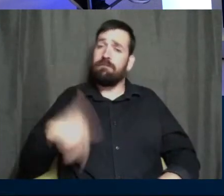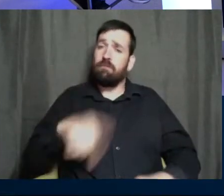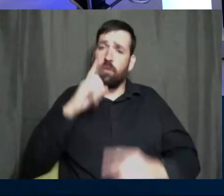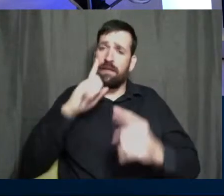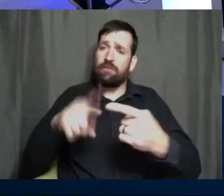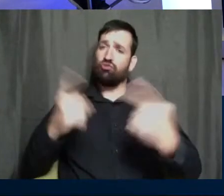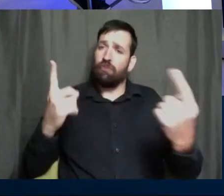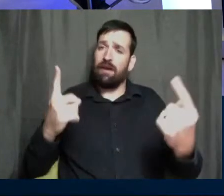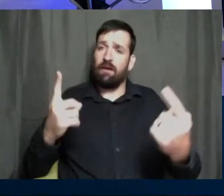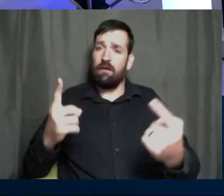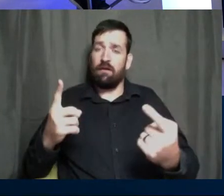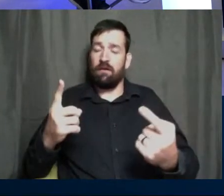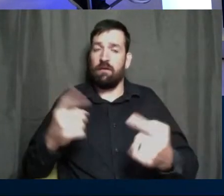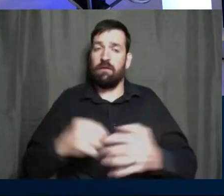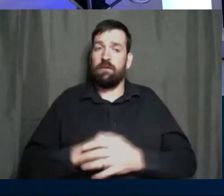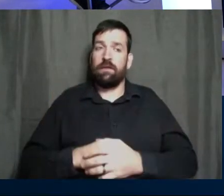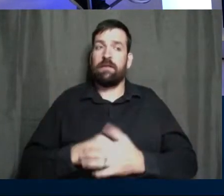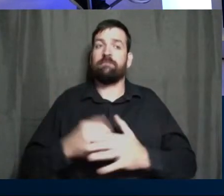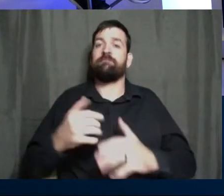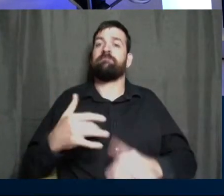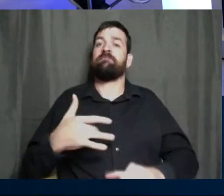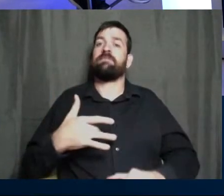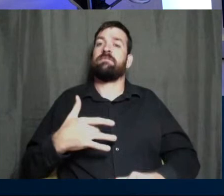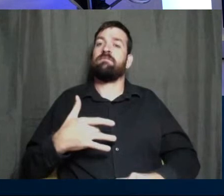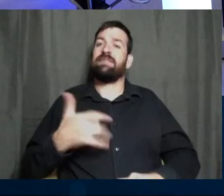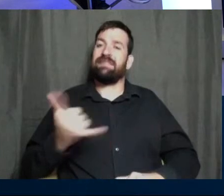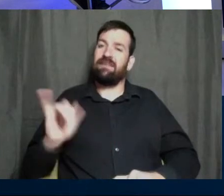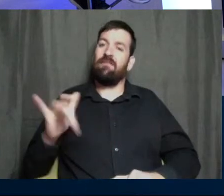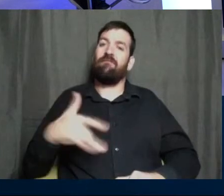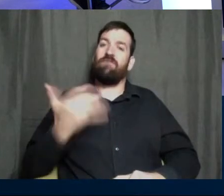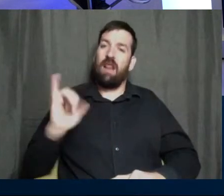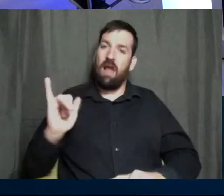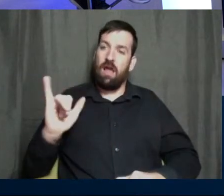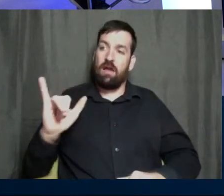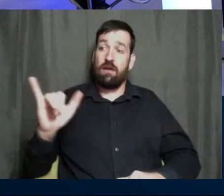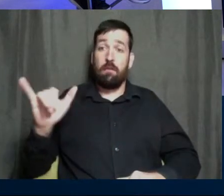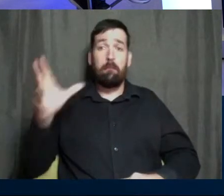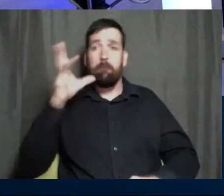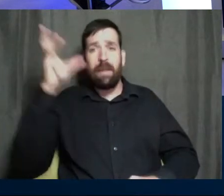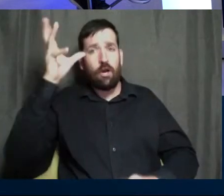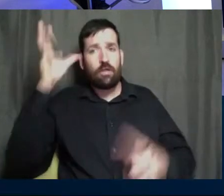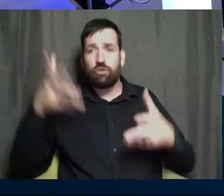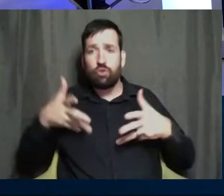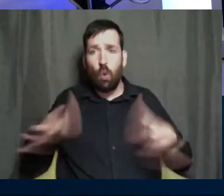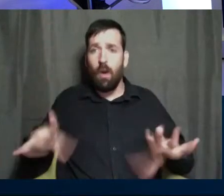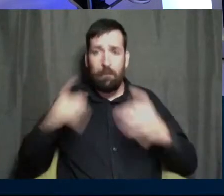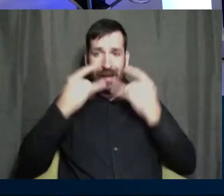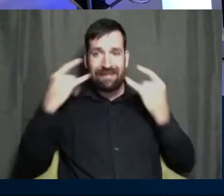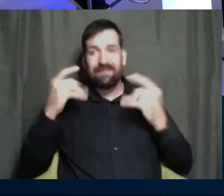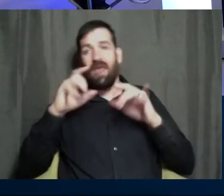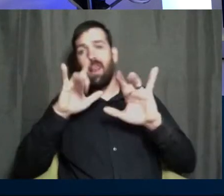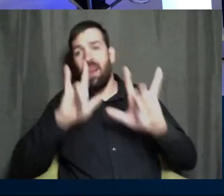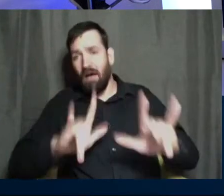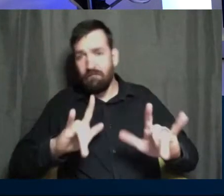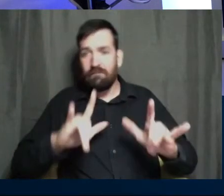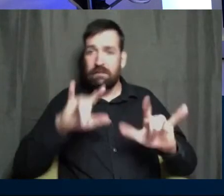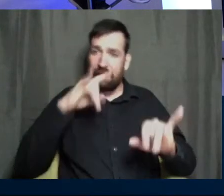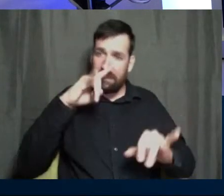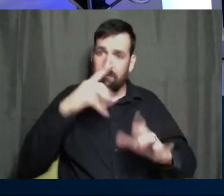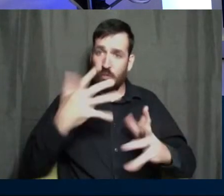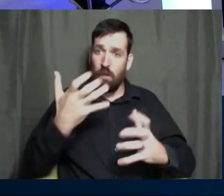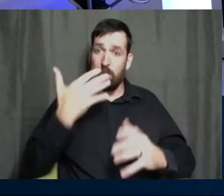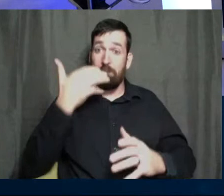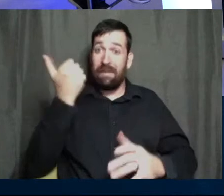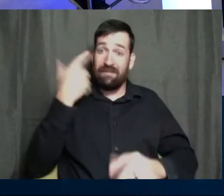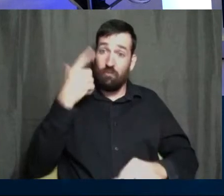of the spectrum, I feel that the same parent that doesn't want their kids to wear masks, love their kids, want what's best for their kids. The parents that want their